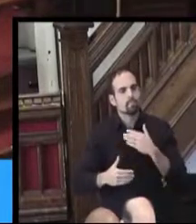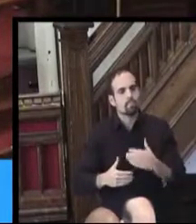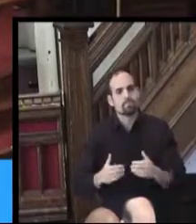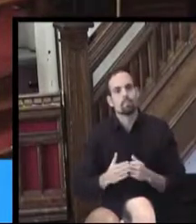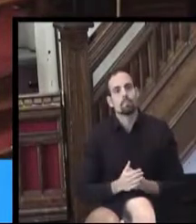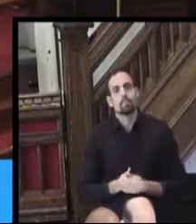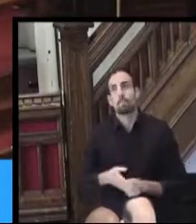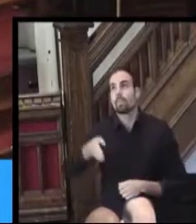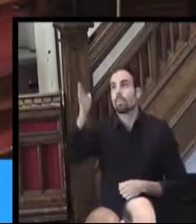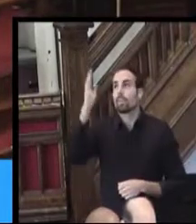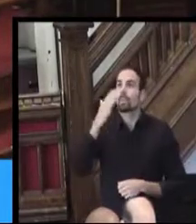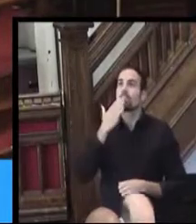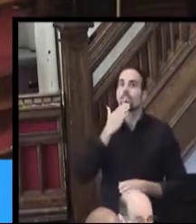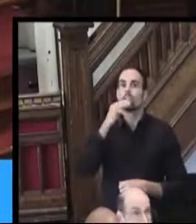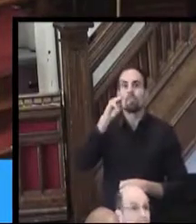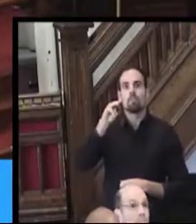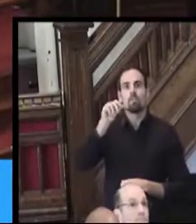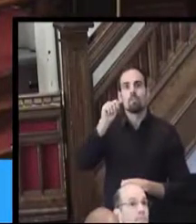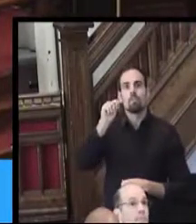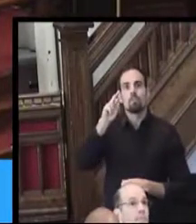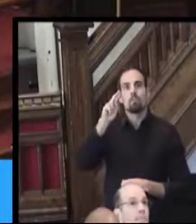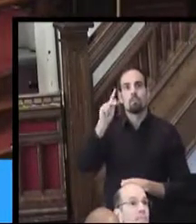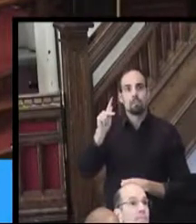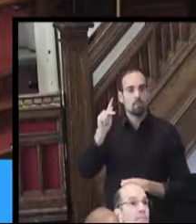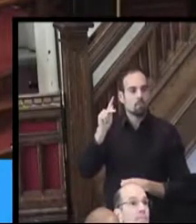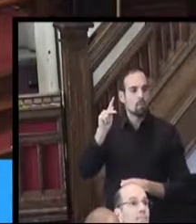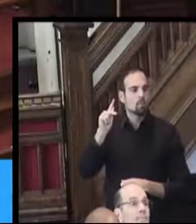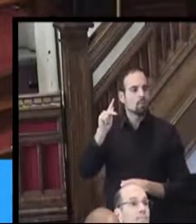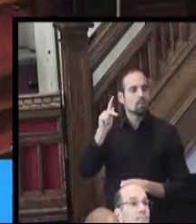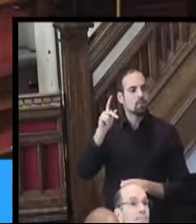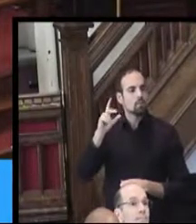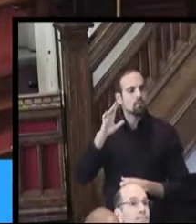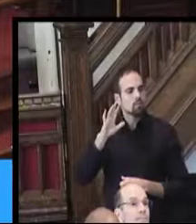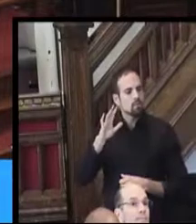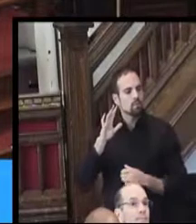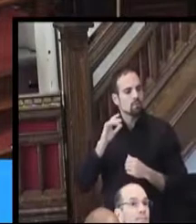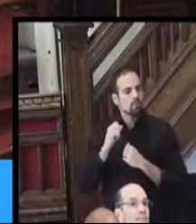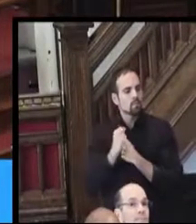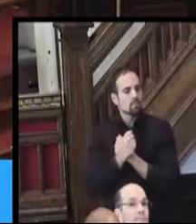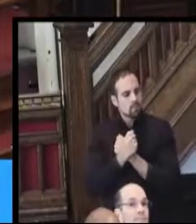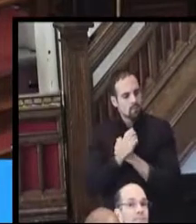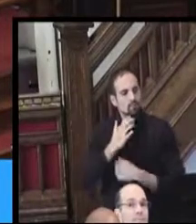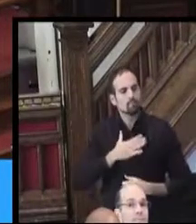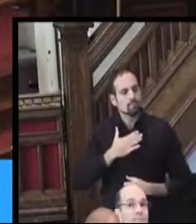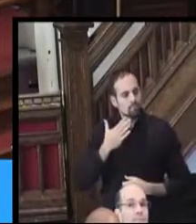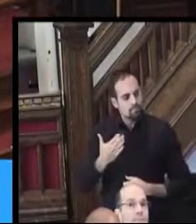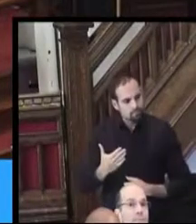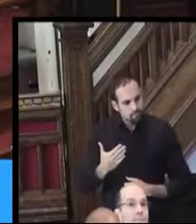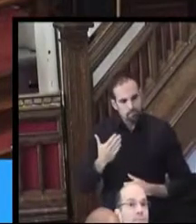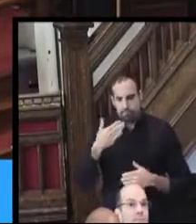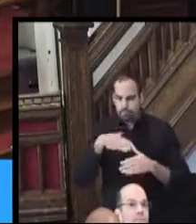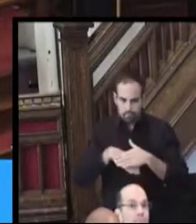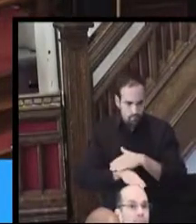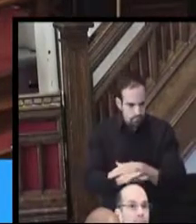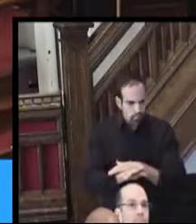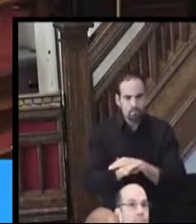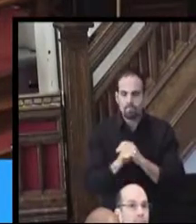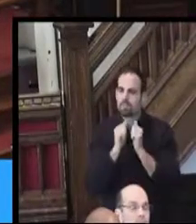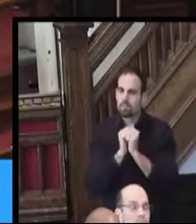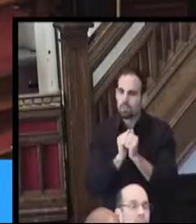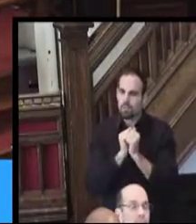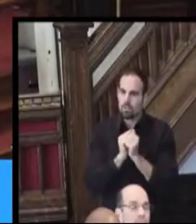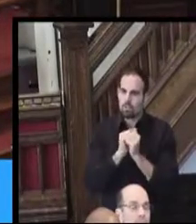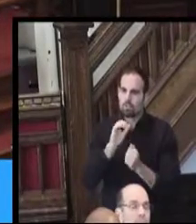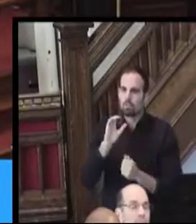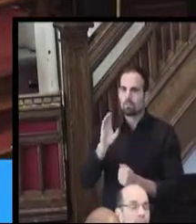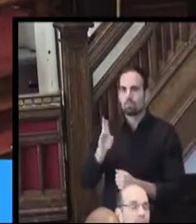Mark and for his love for Bruce and for his willingness to enter into this process together with Bruce.